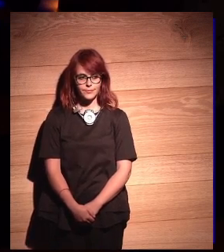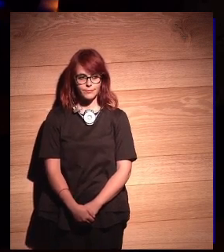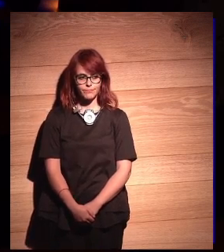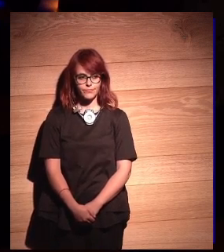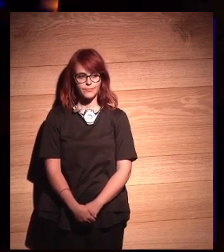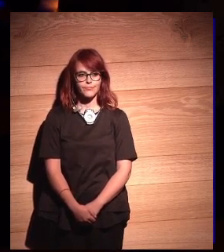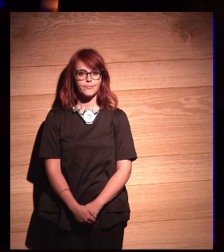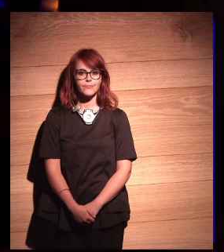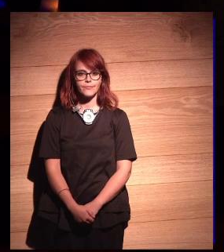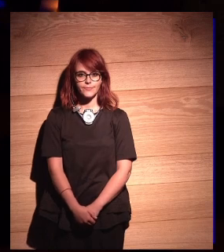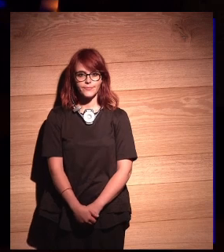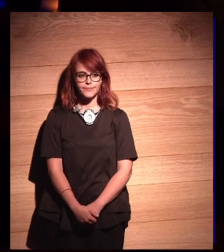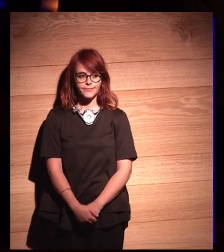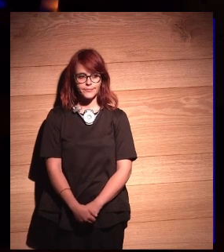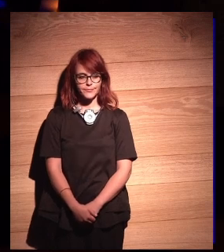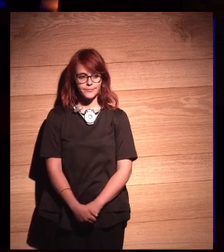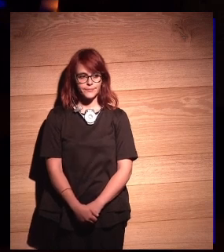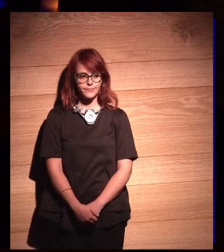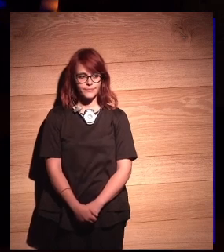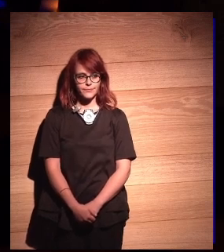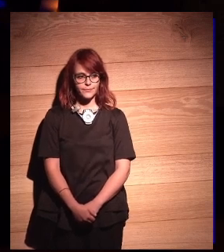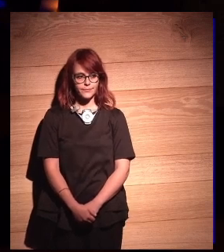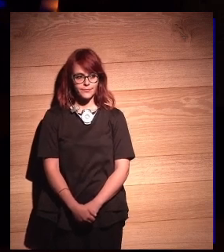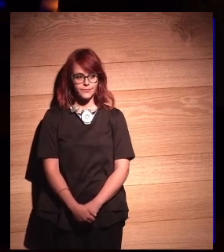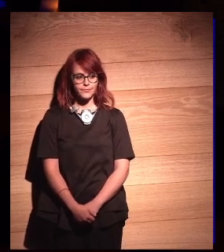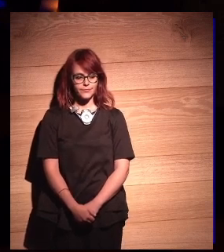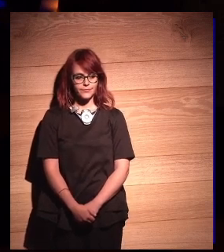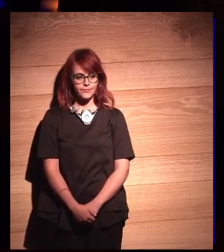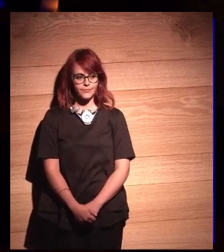flowers on every tree.